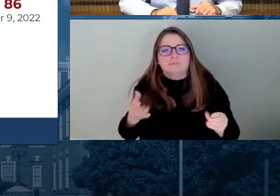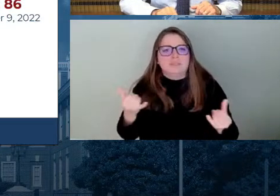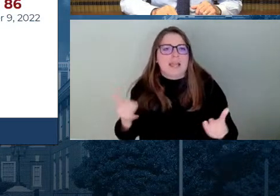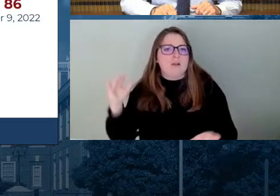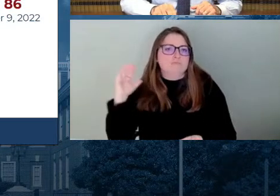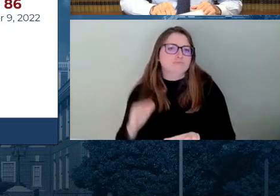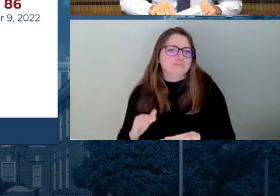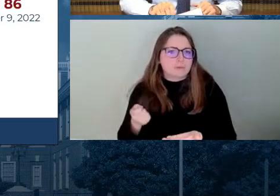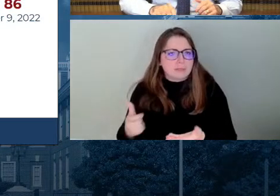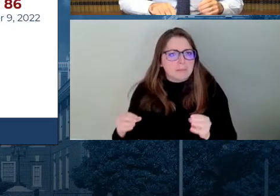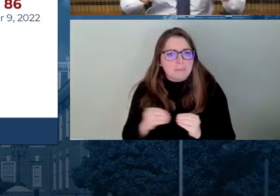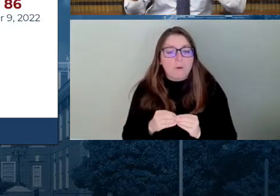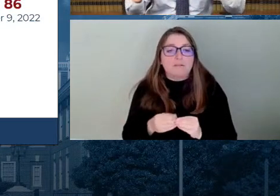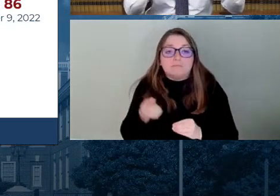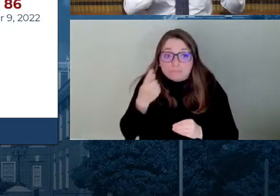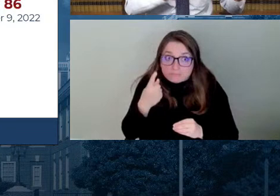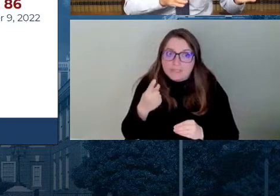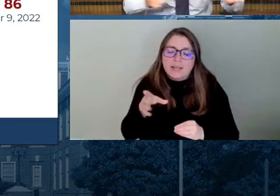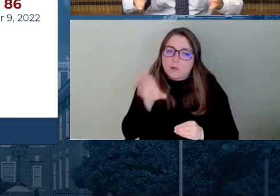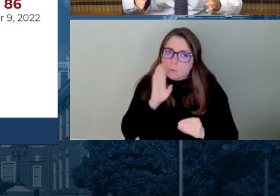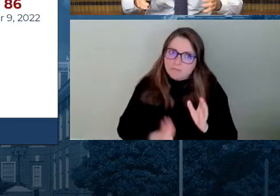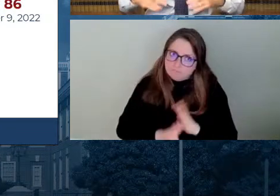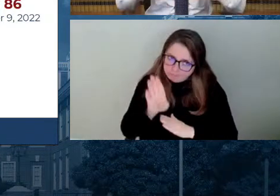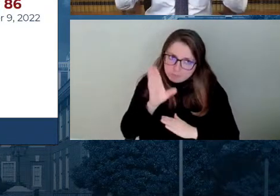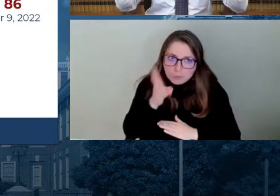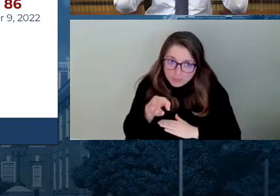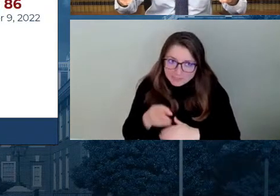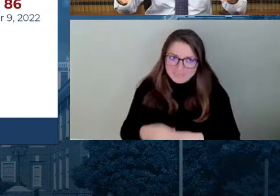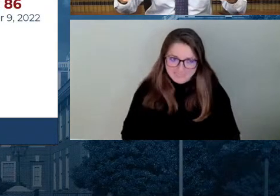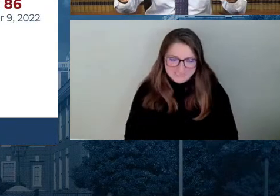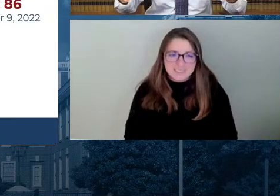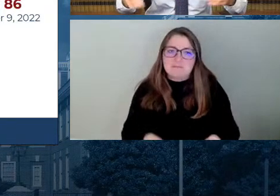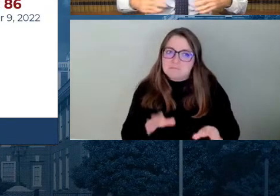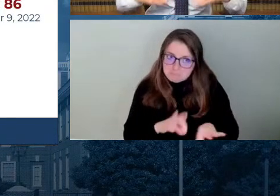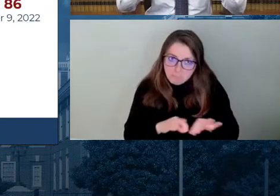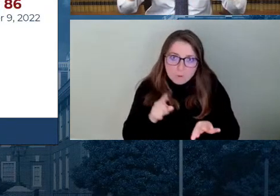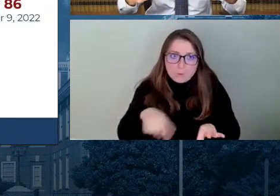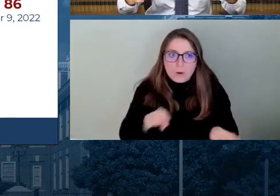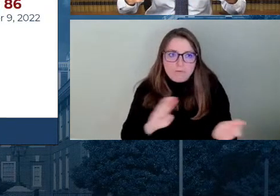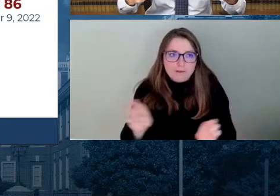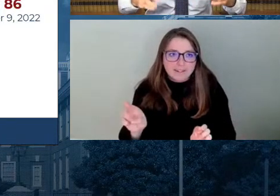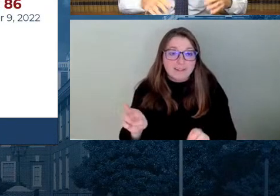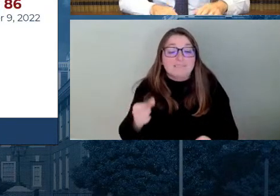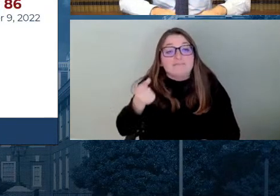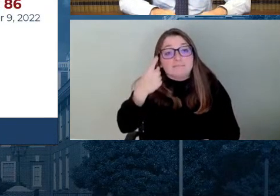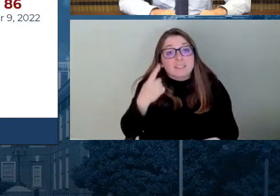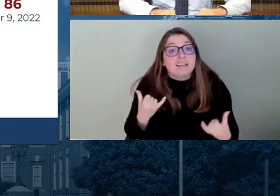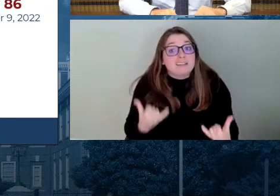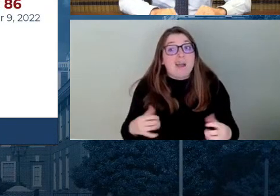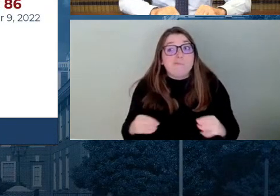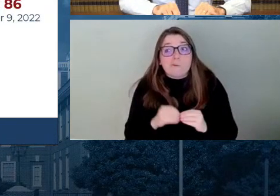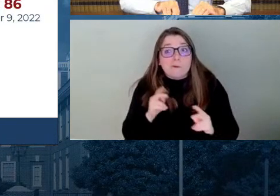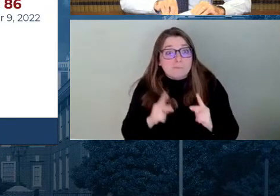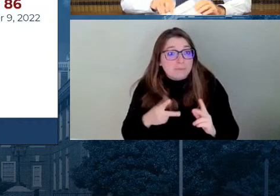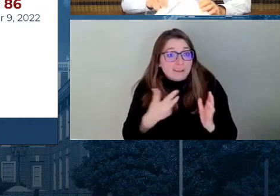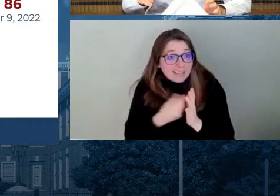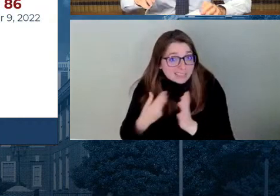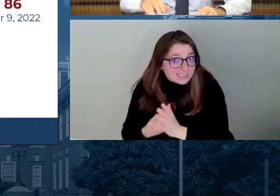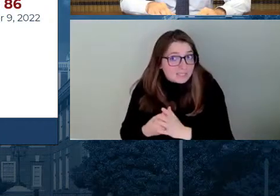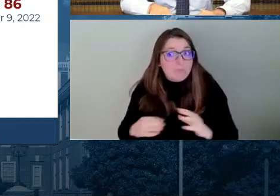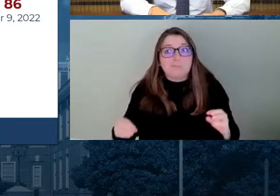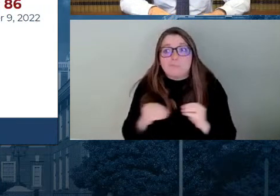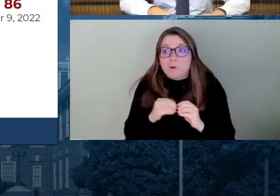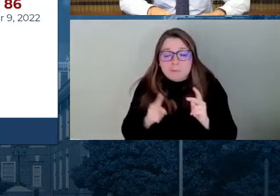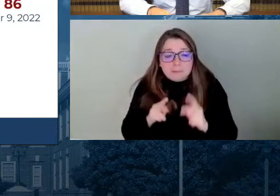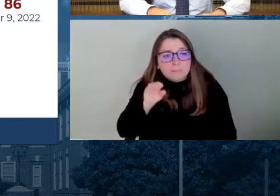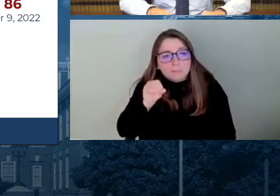just prepared for that run-up. Remember, the context, lots of people vaccinated, lots of people boosted, so much more protection